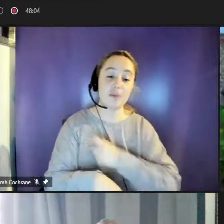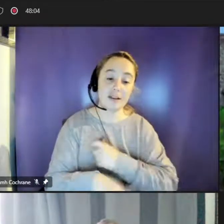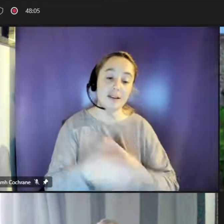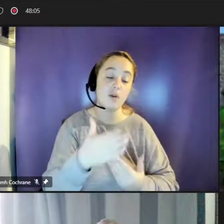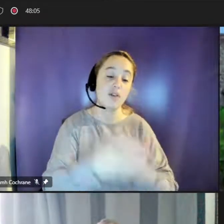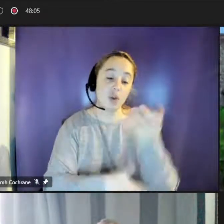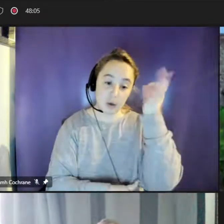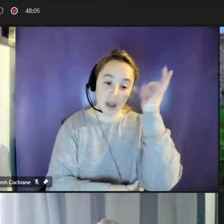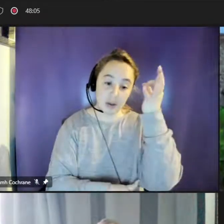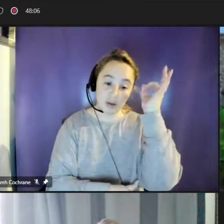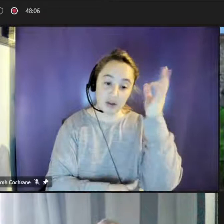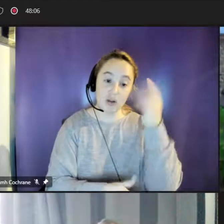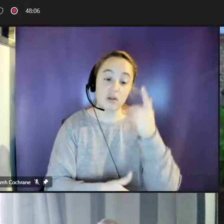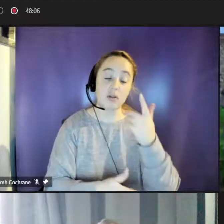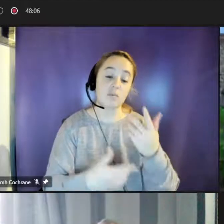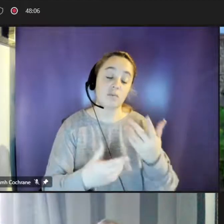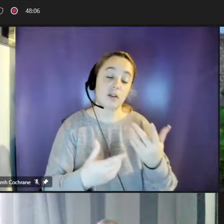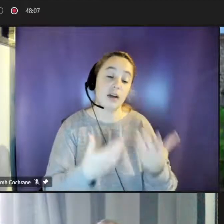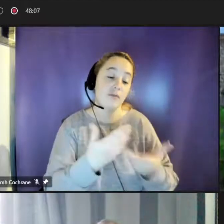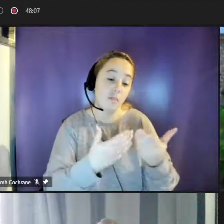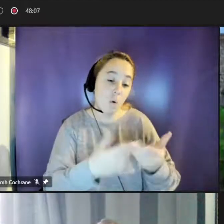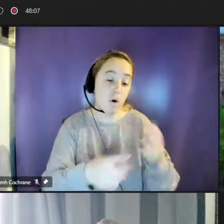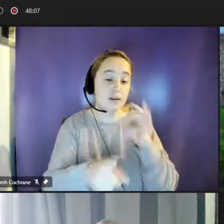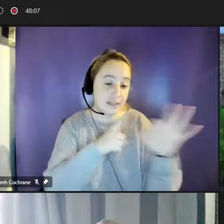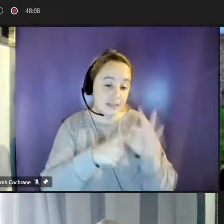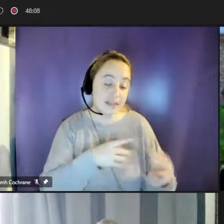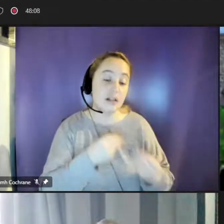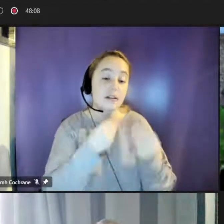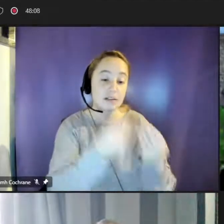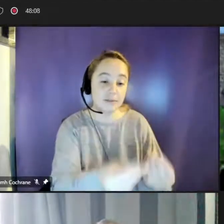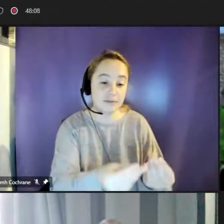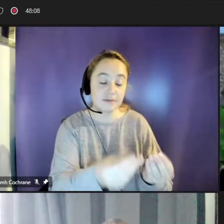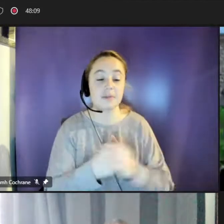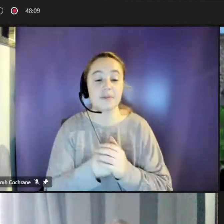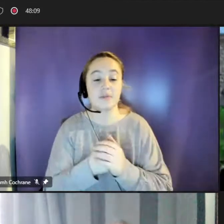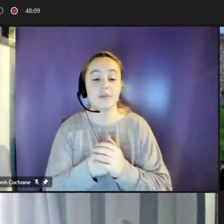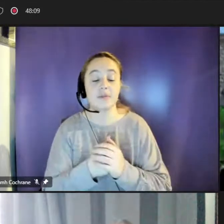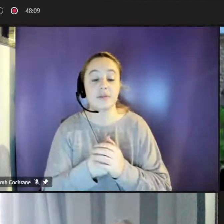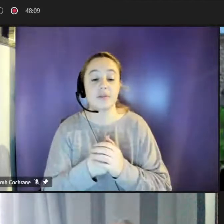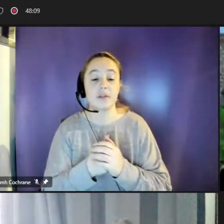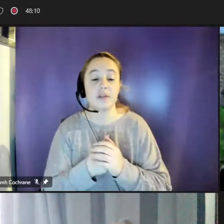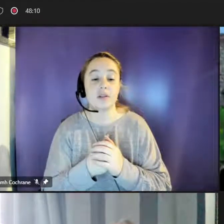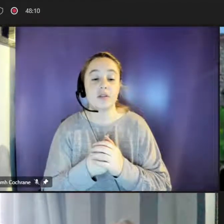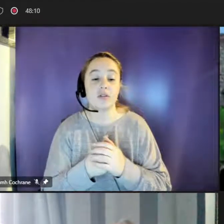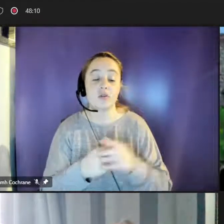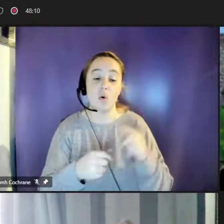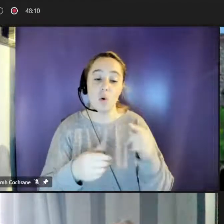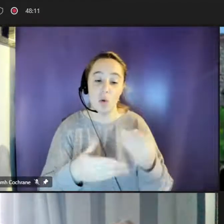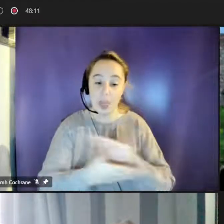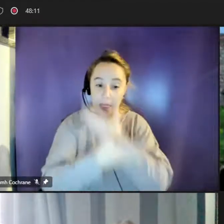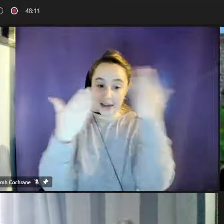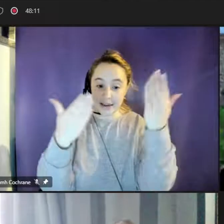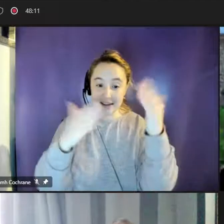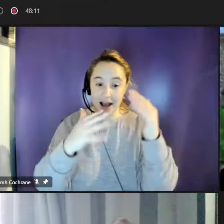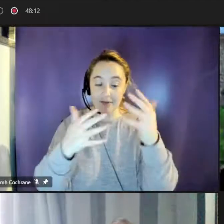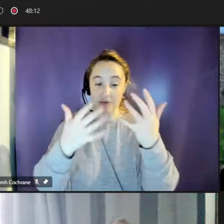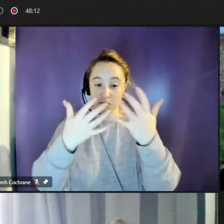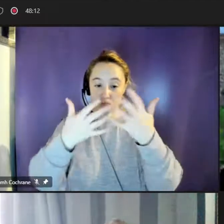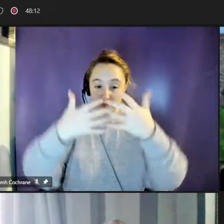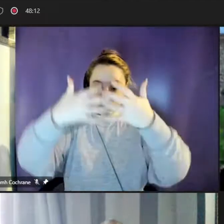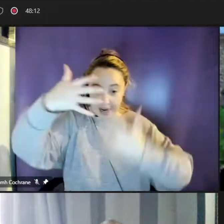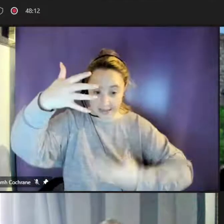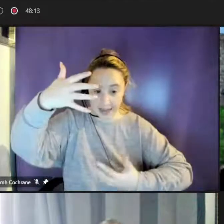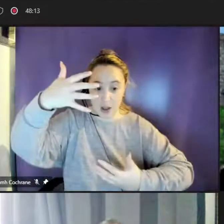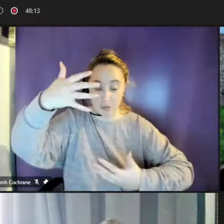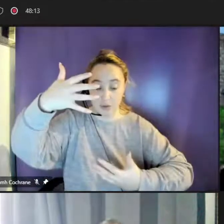council with some more detail on those lines. And what you'll see at that point is that those days broken down primarily to do